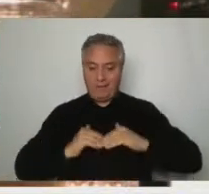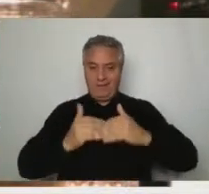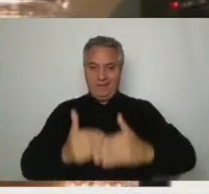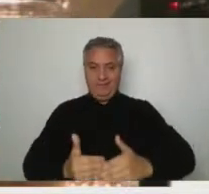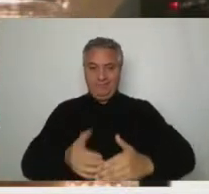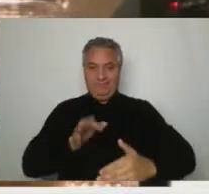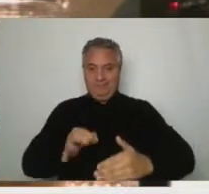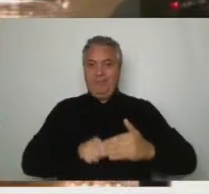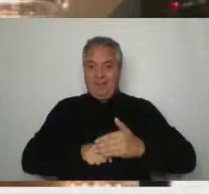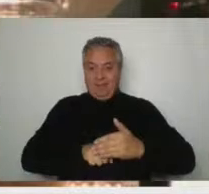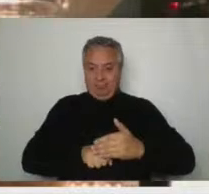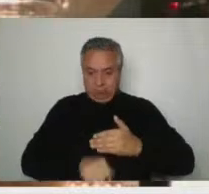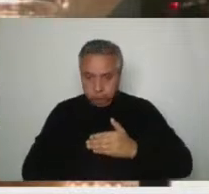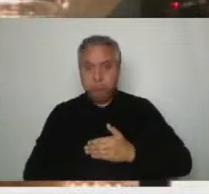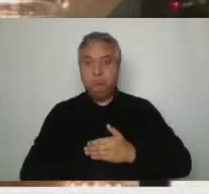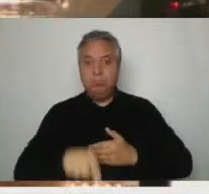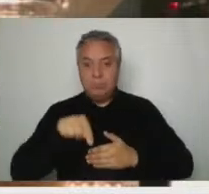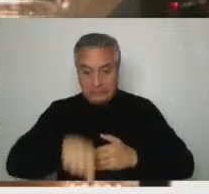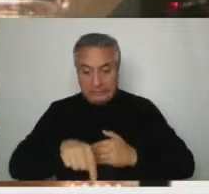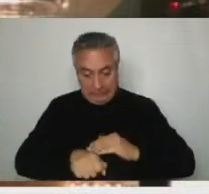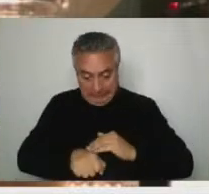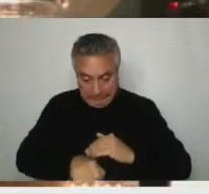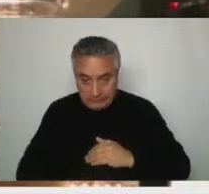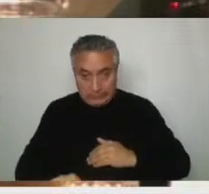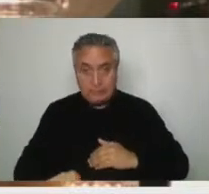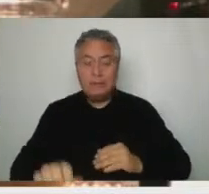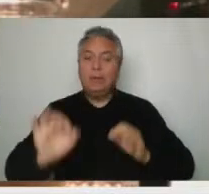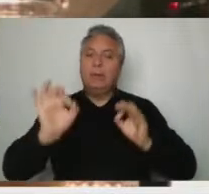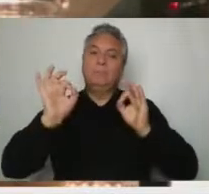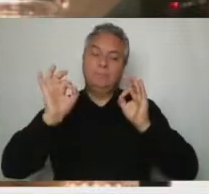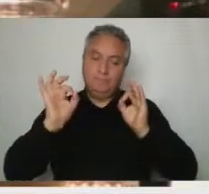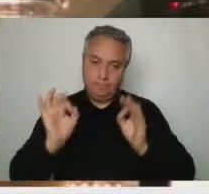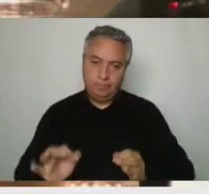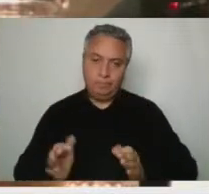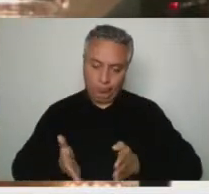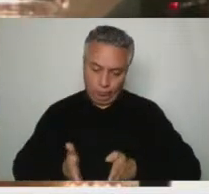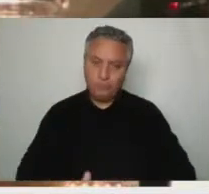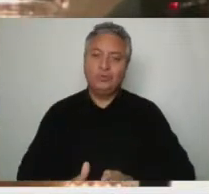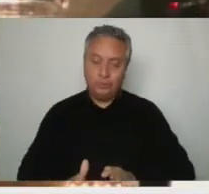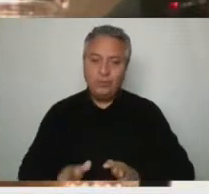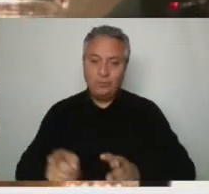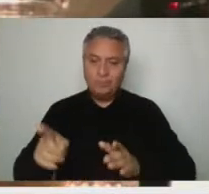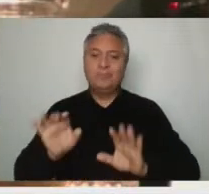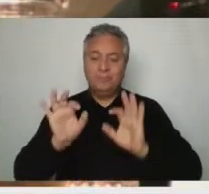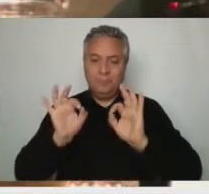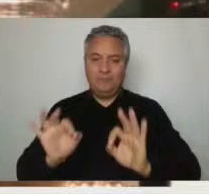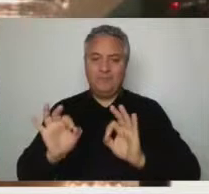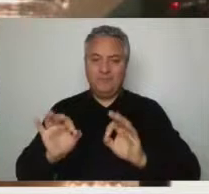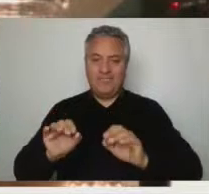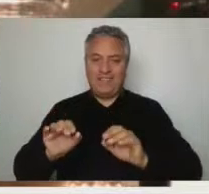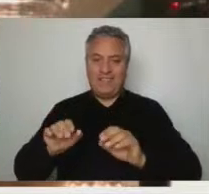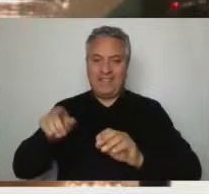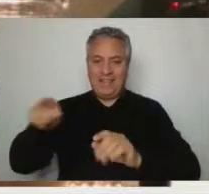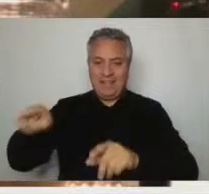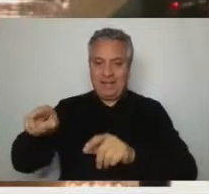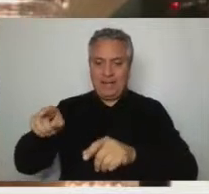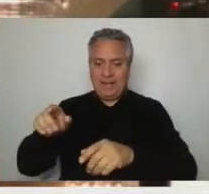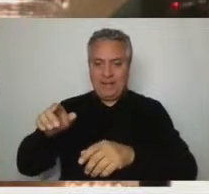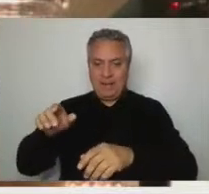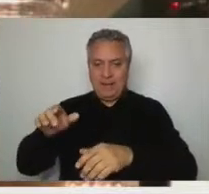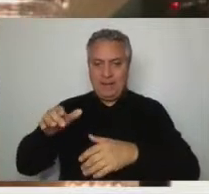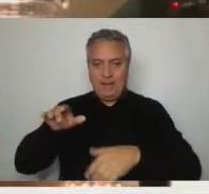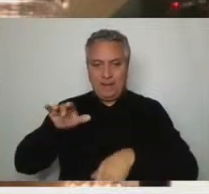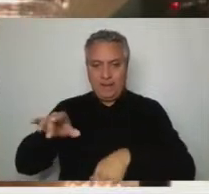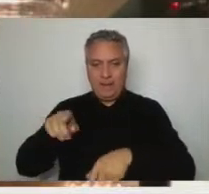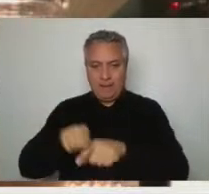As a result, birth is attended by professionals of high level. We have